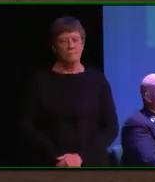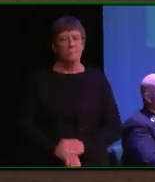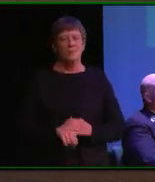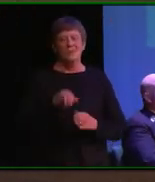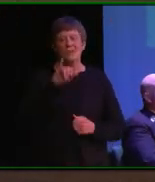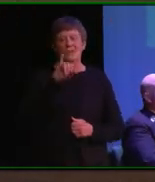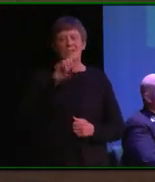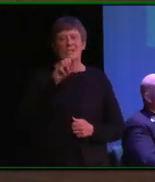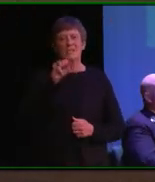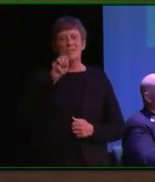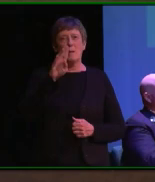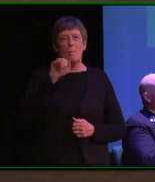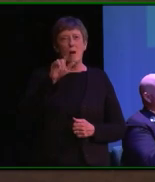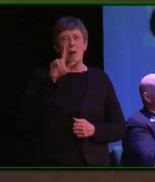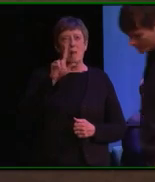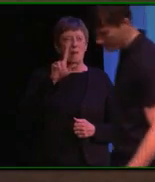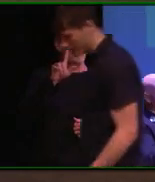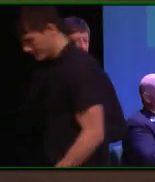Isabelle Silva.